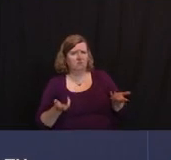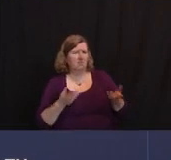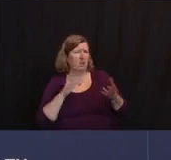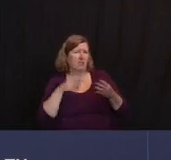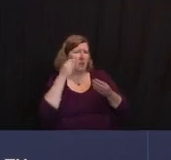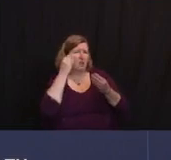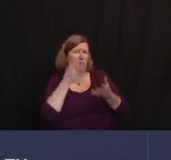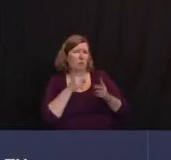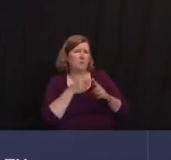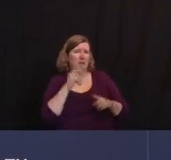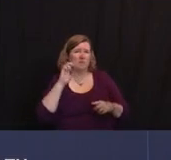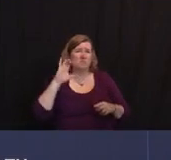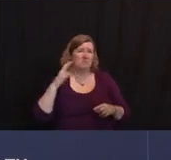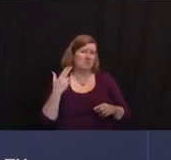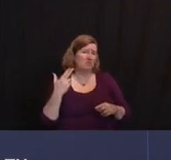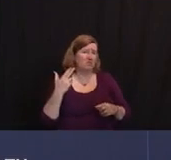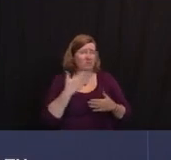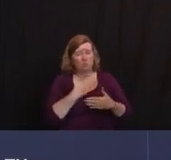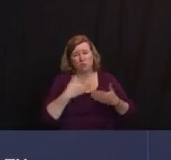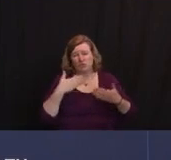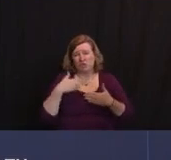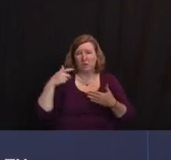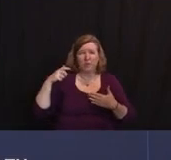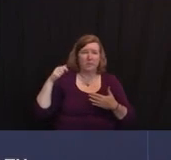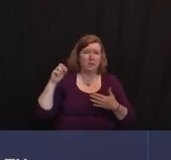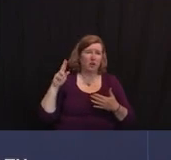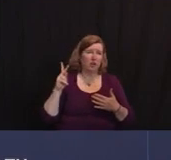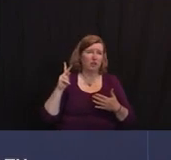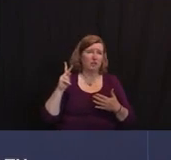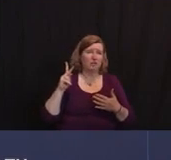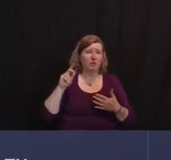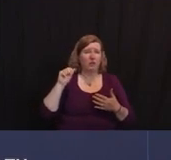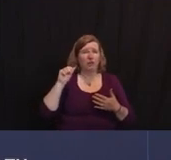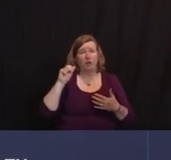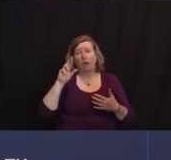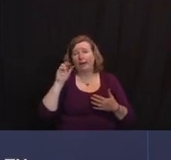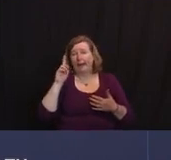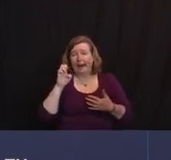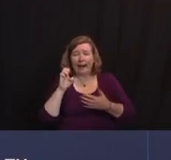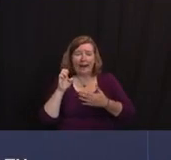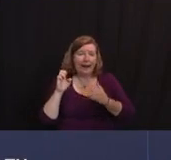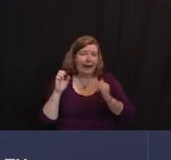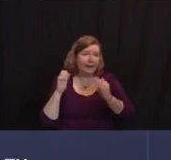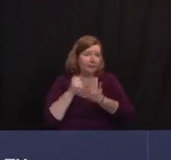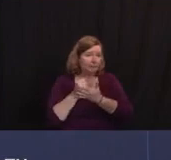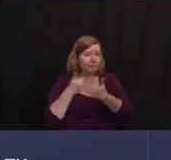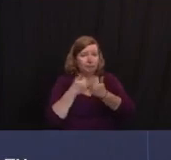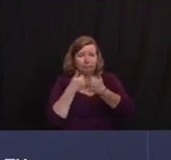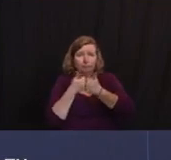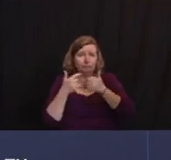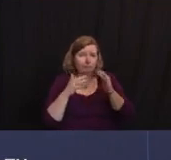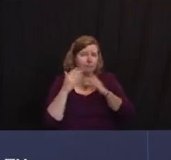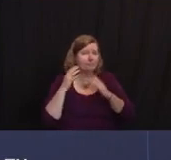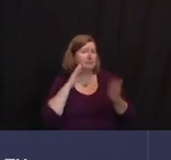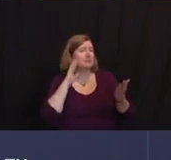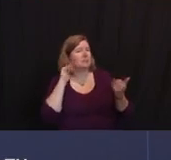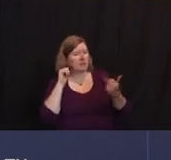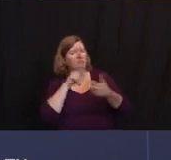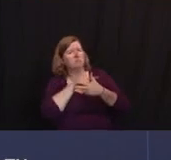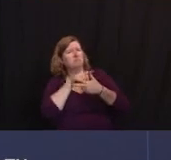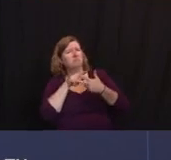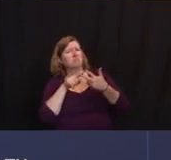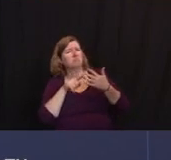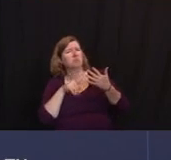beaches, amusement parks, or arcades, but I would expect they will be on a list